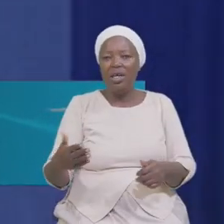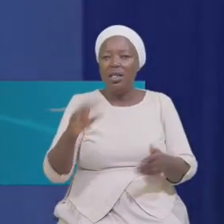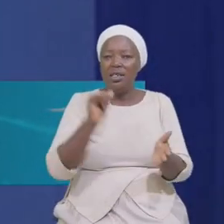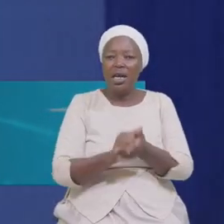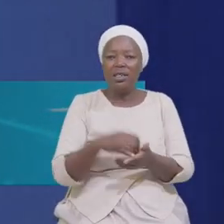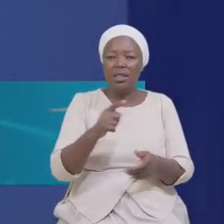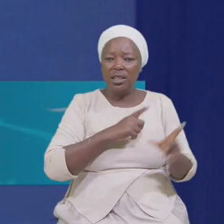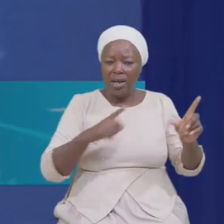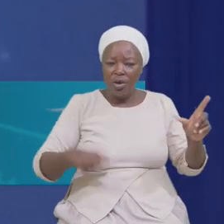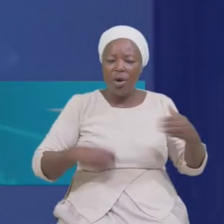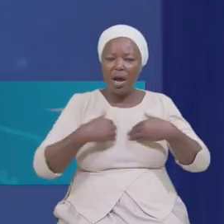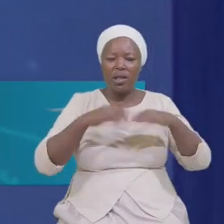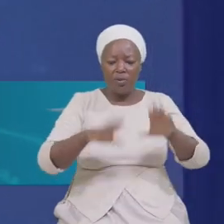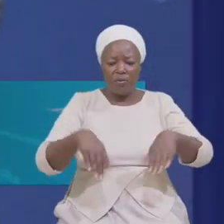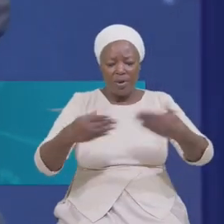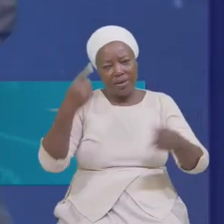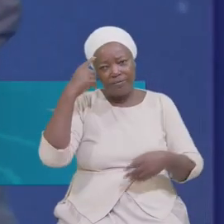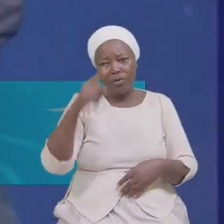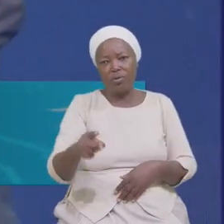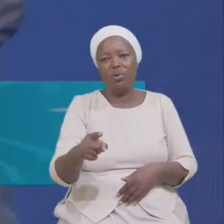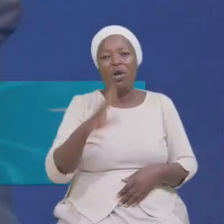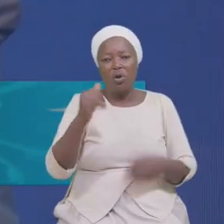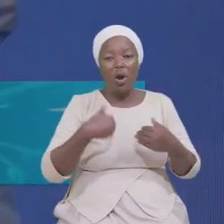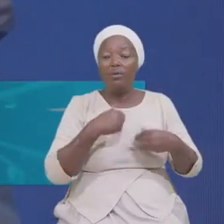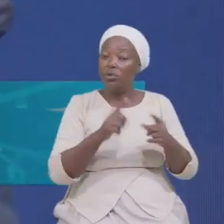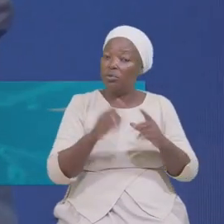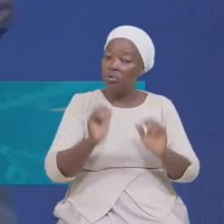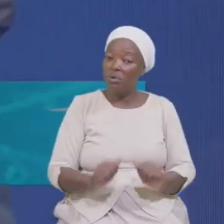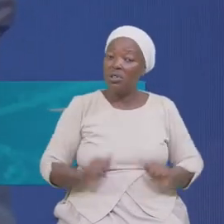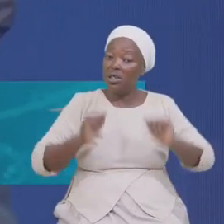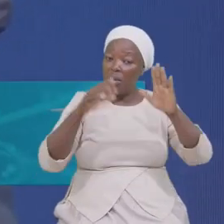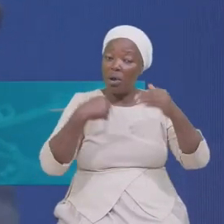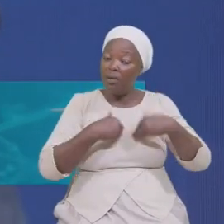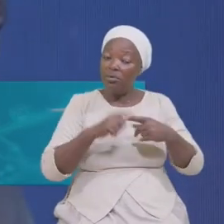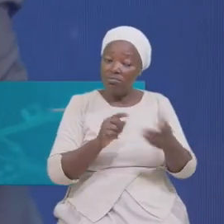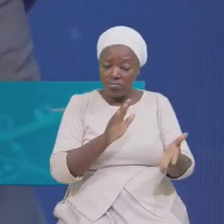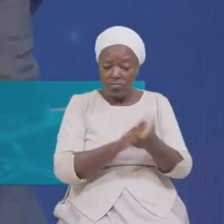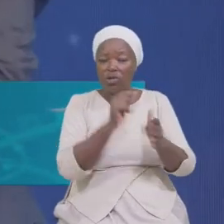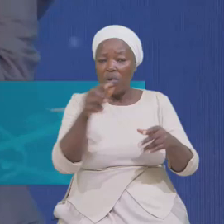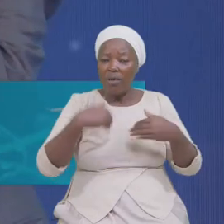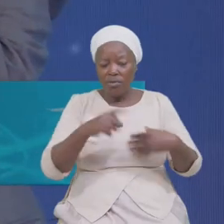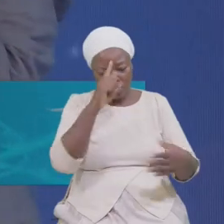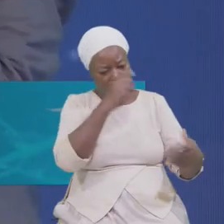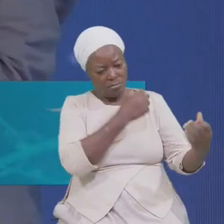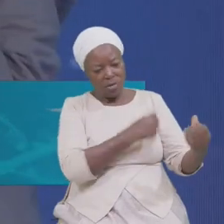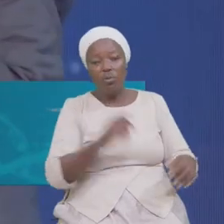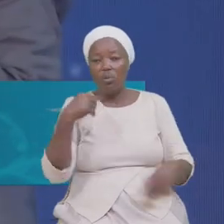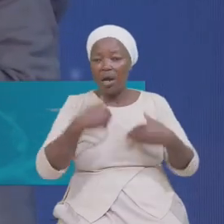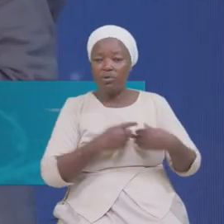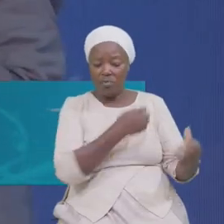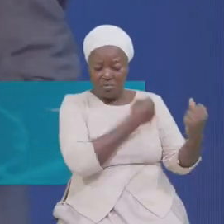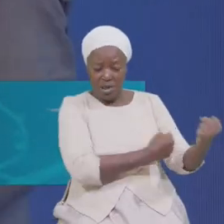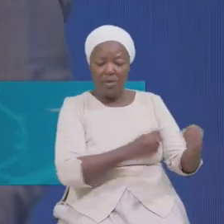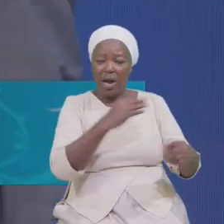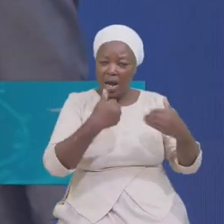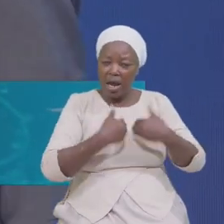Lord has provided for you? We have to consecrate, we have to trust, we have to believe, we have to have total